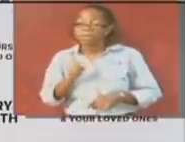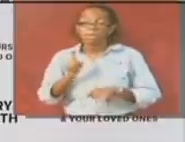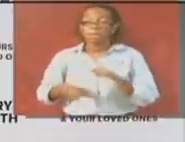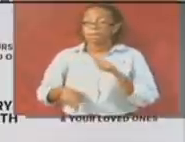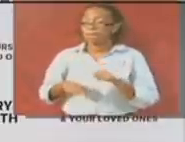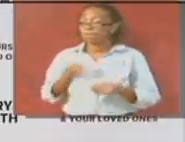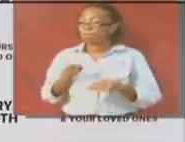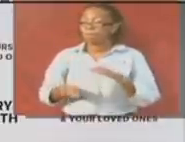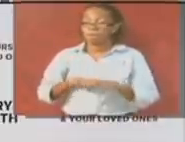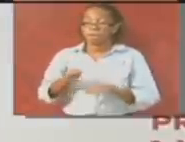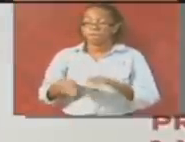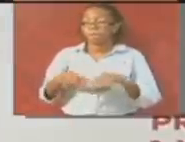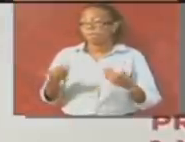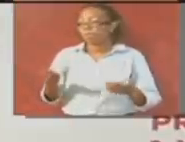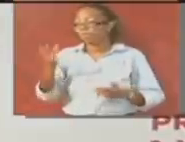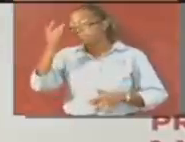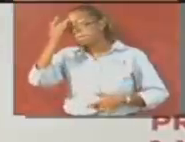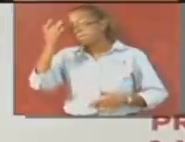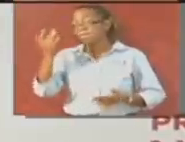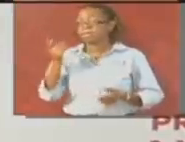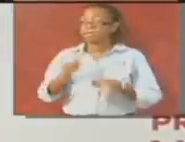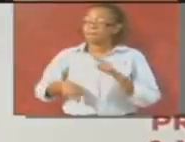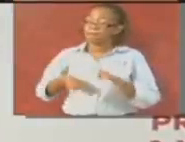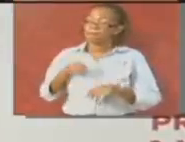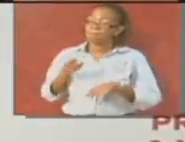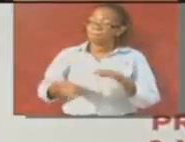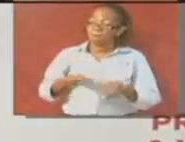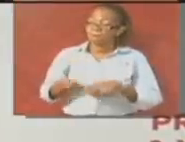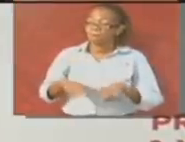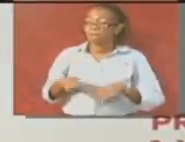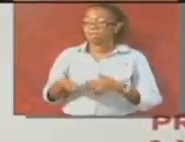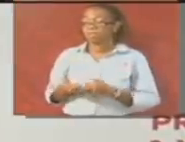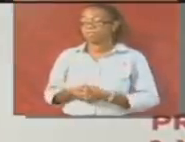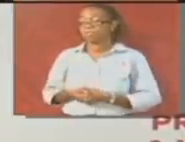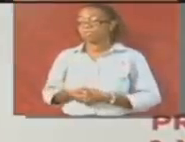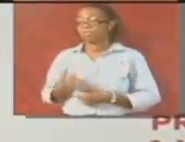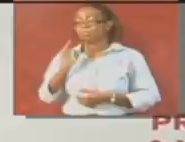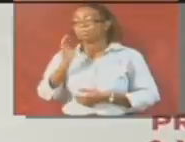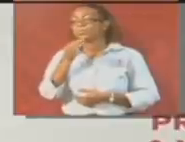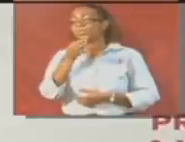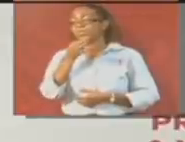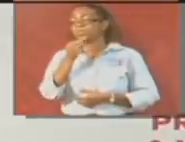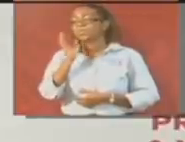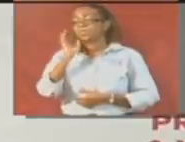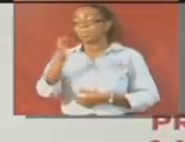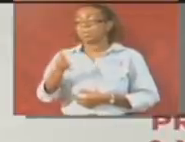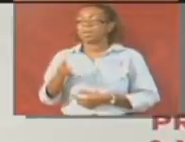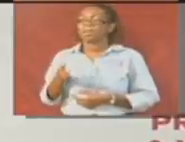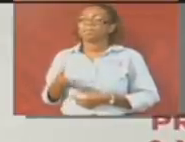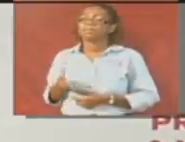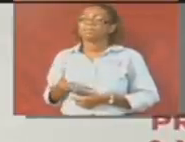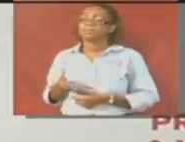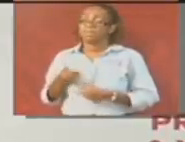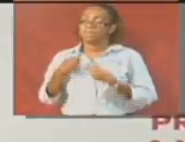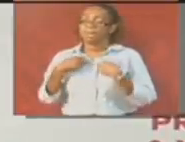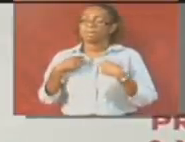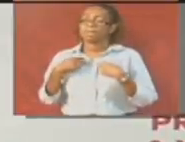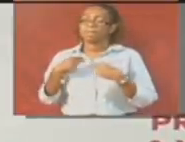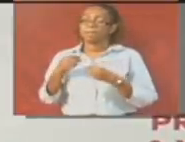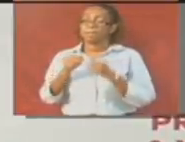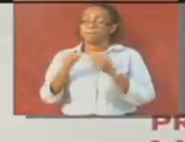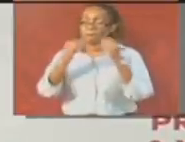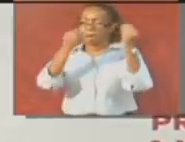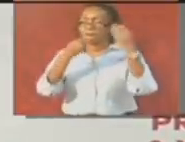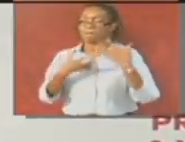groups will be part of the subsequent phases of the rollout as additional vaccine becomes available, and as the rollout